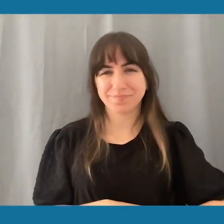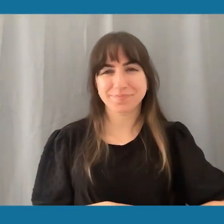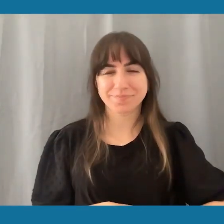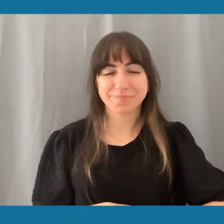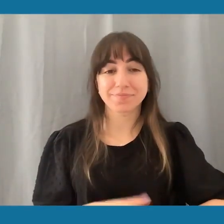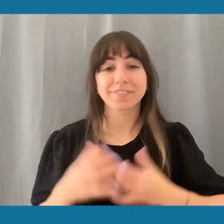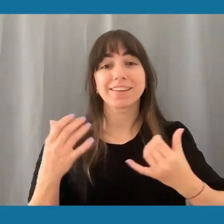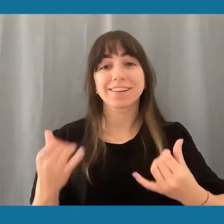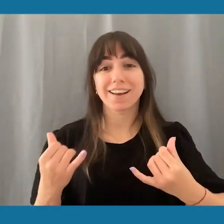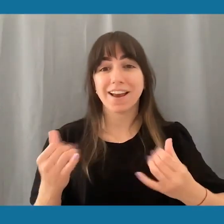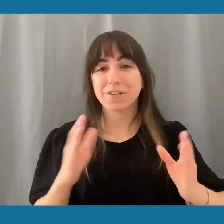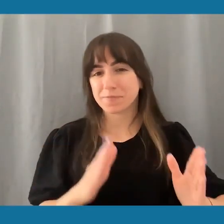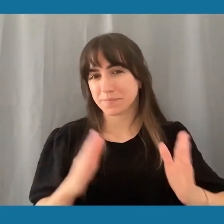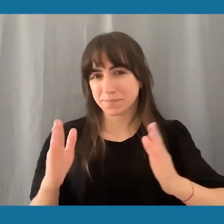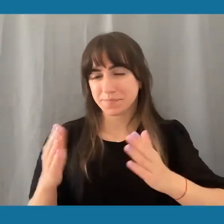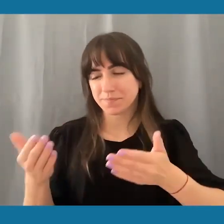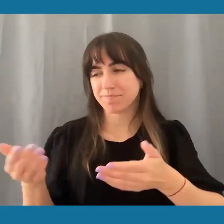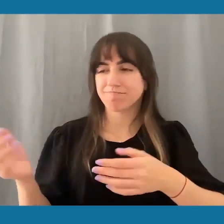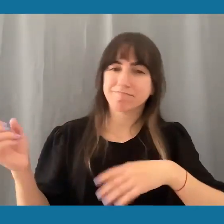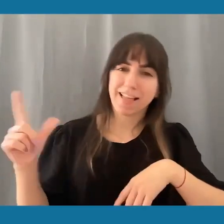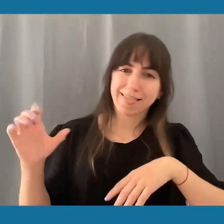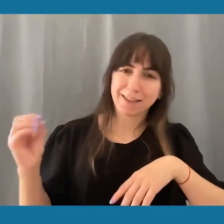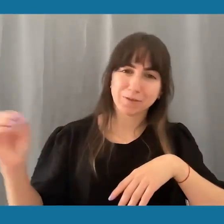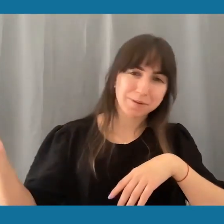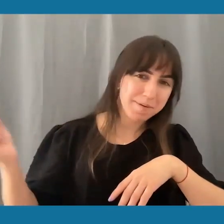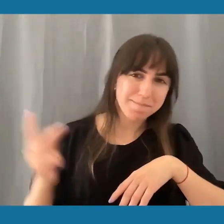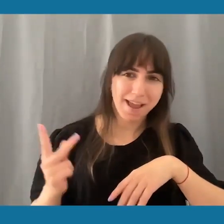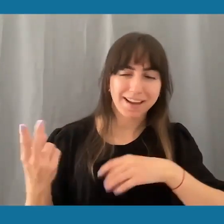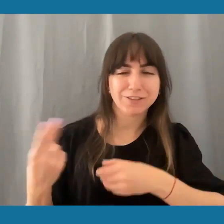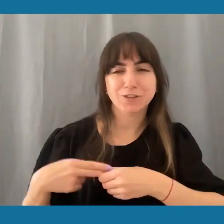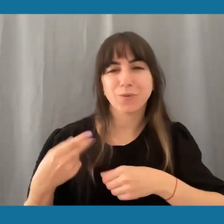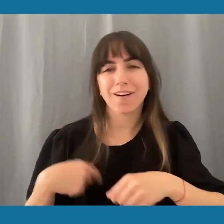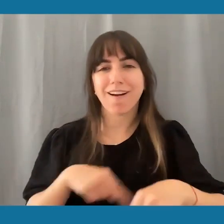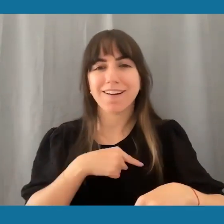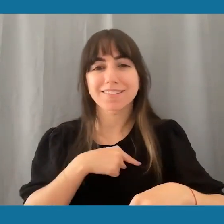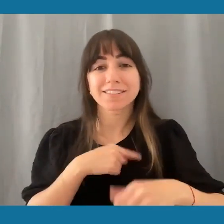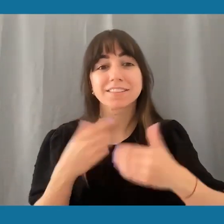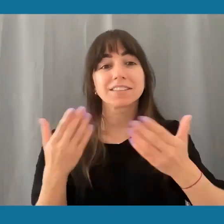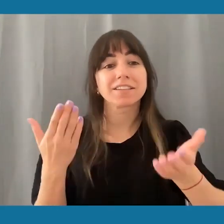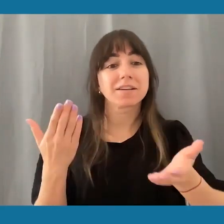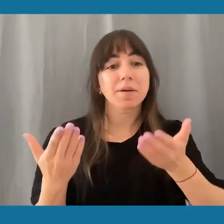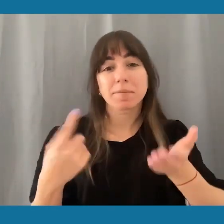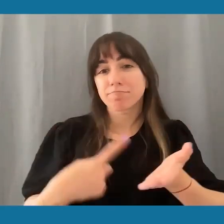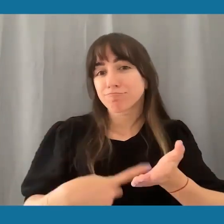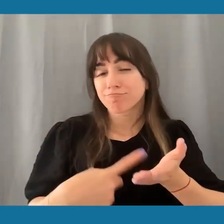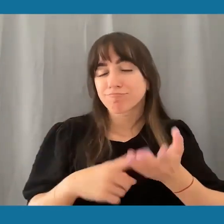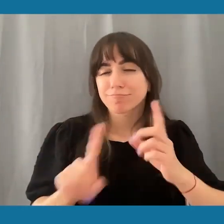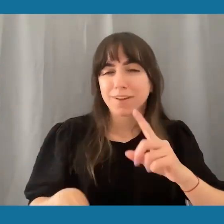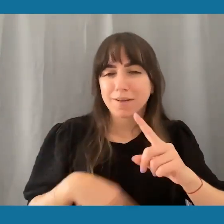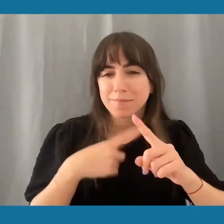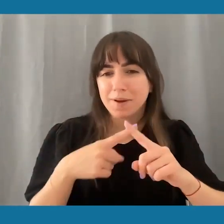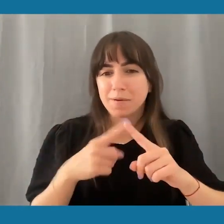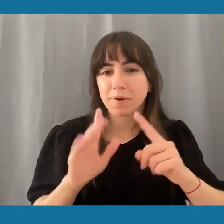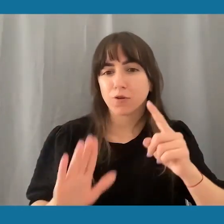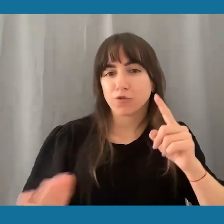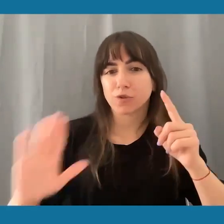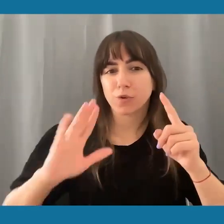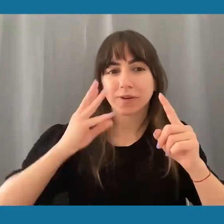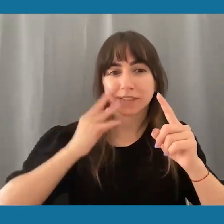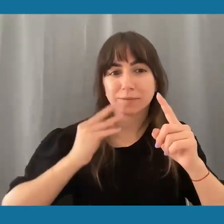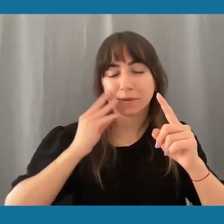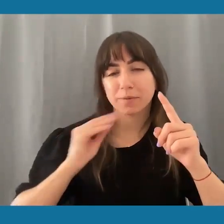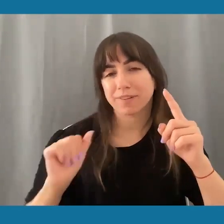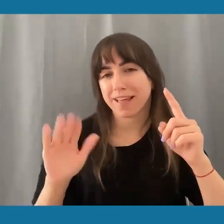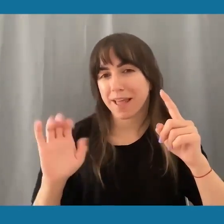your experience with Able accounts and how you have used Able United. So, Leo, welcome. First of all, let's see